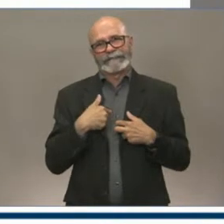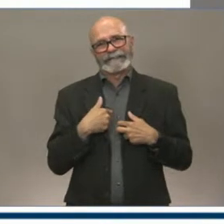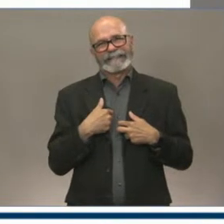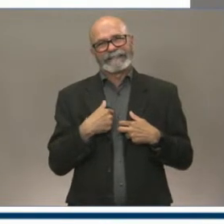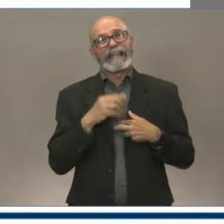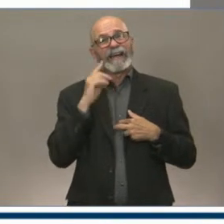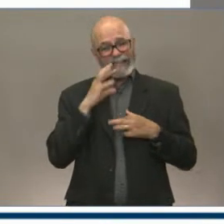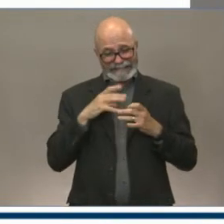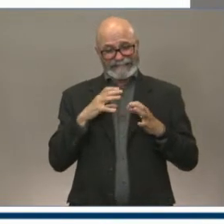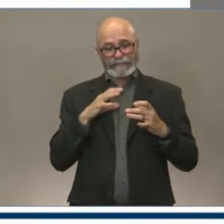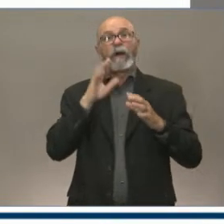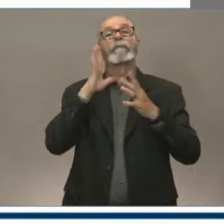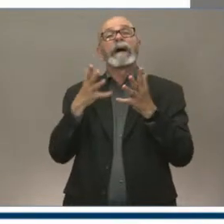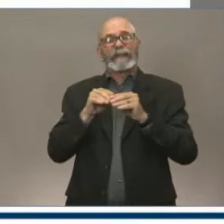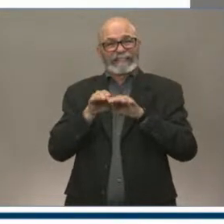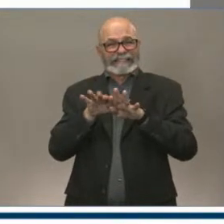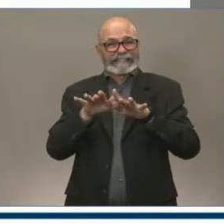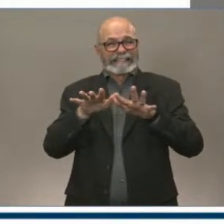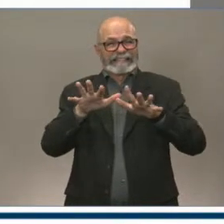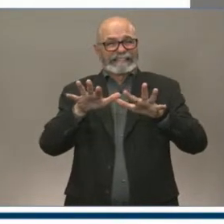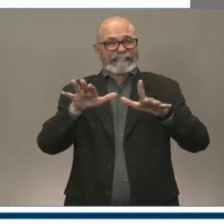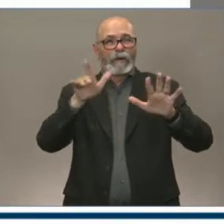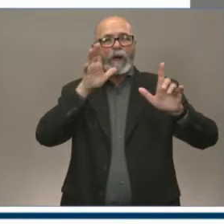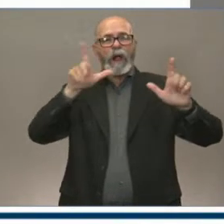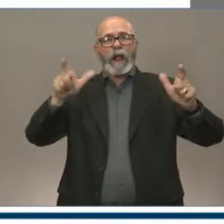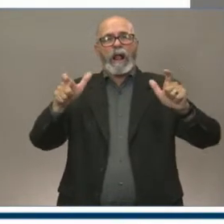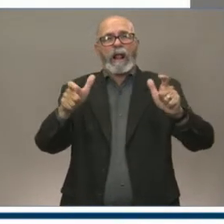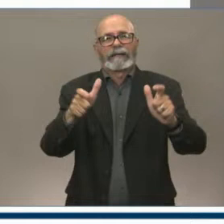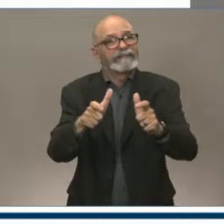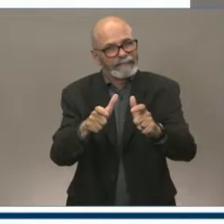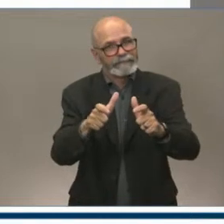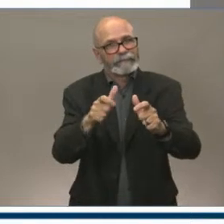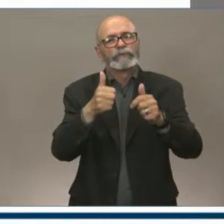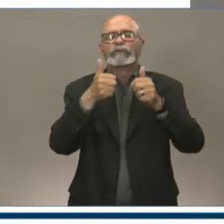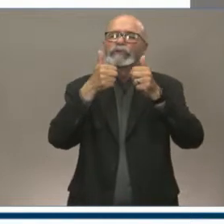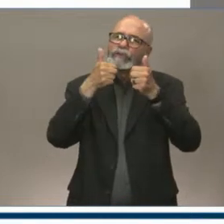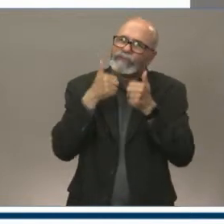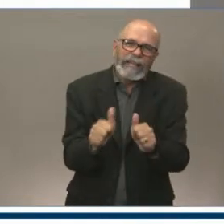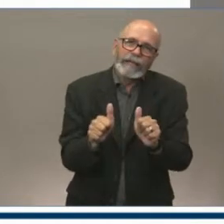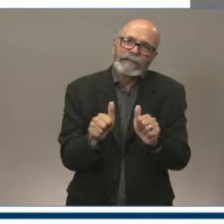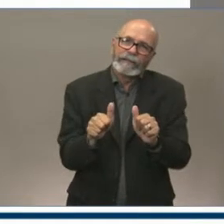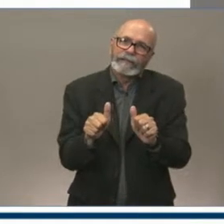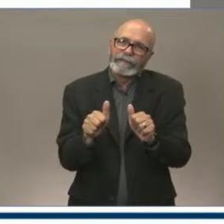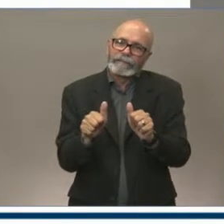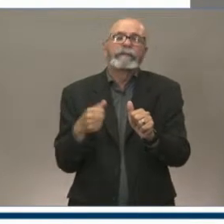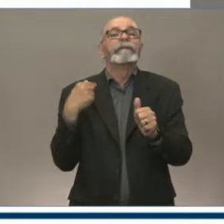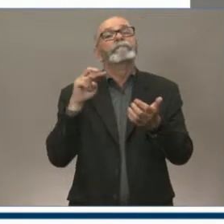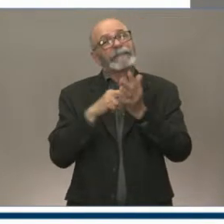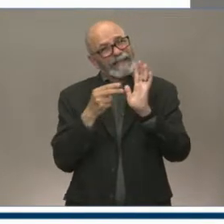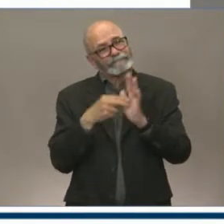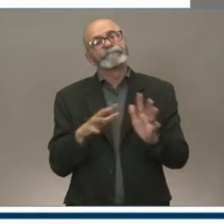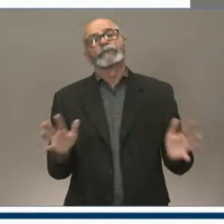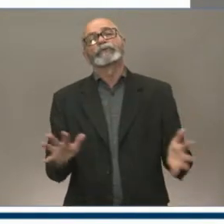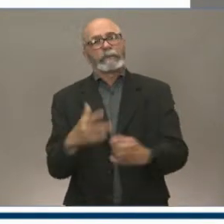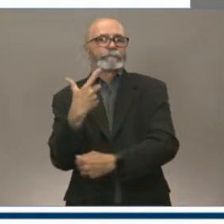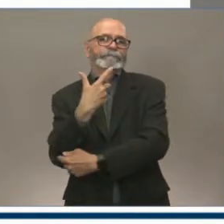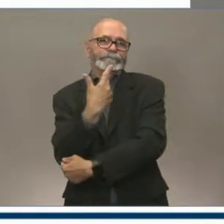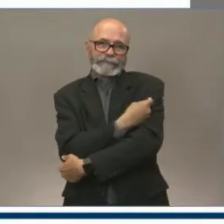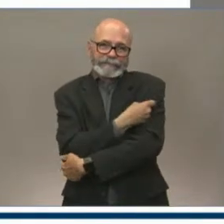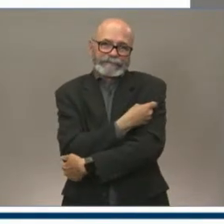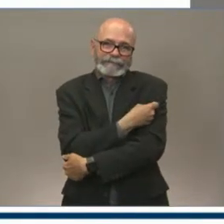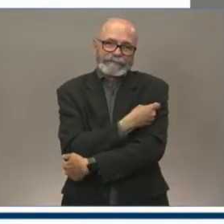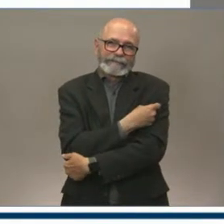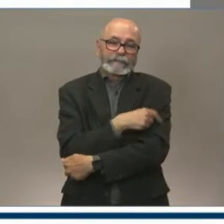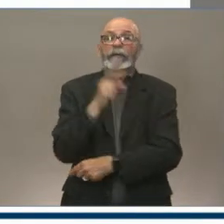get on and finding a way out of this pandemic, which is through getting Nova Scotians vaccinated. So for the next 2